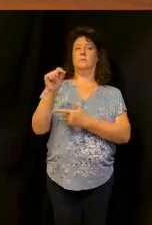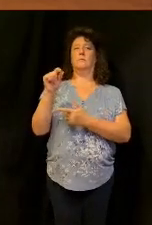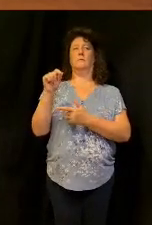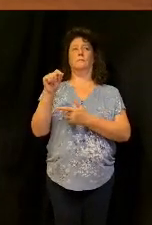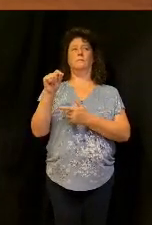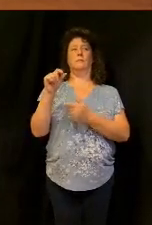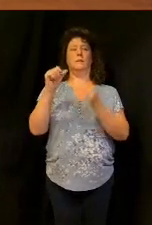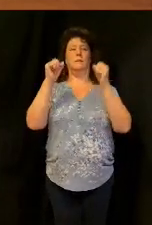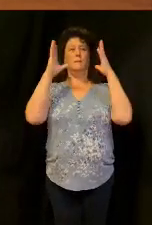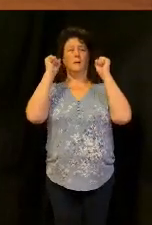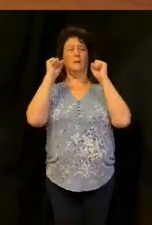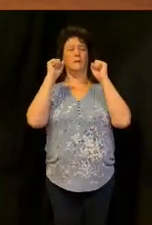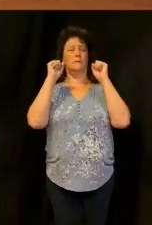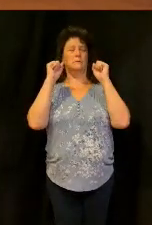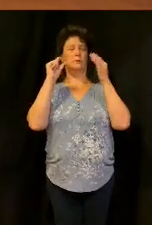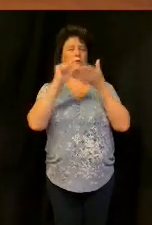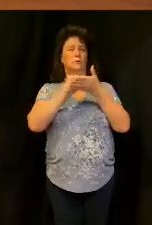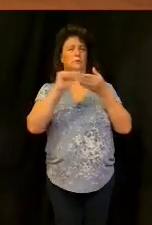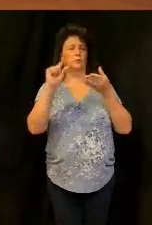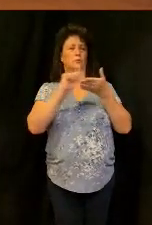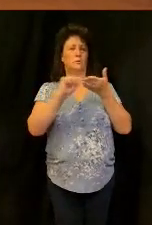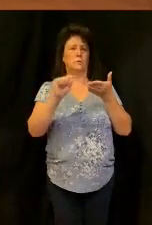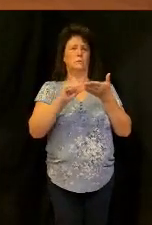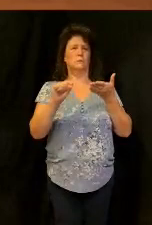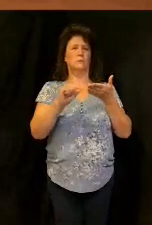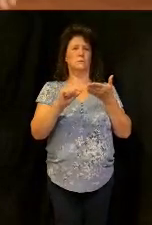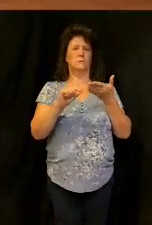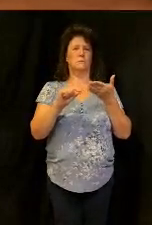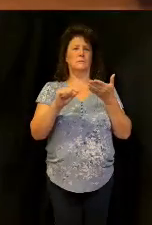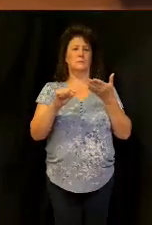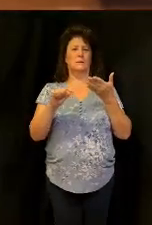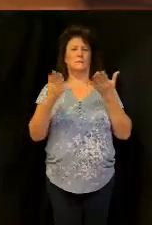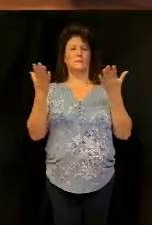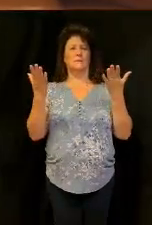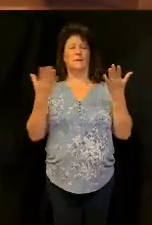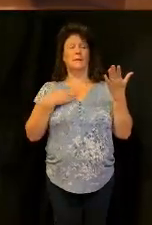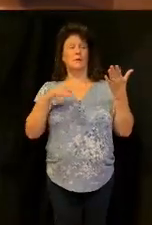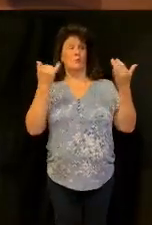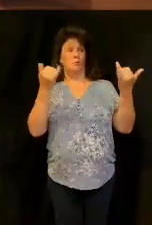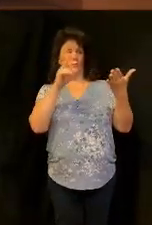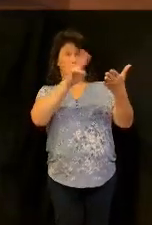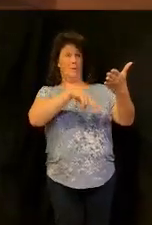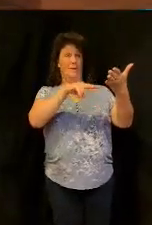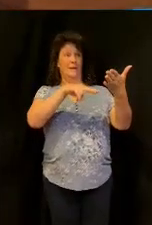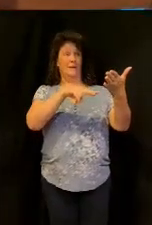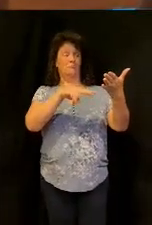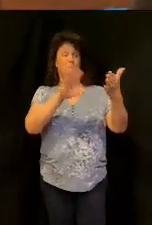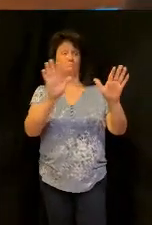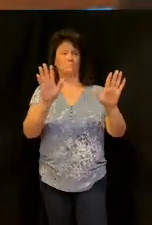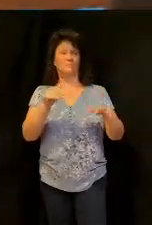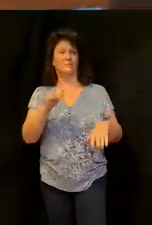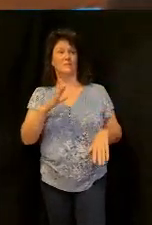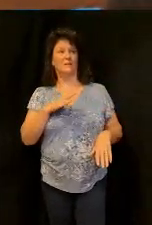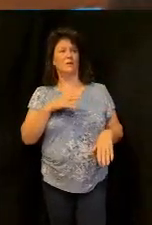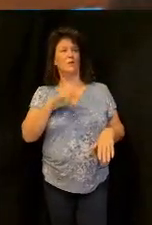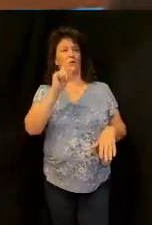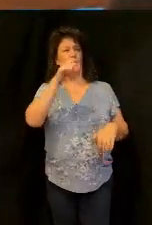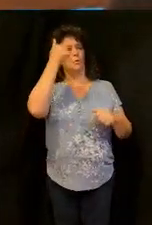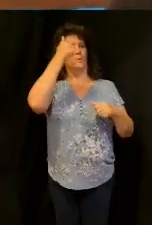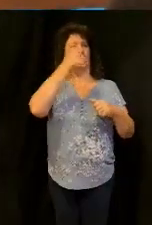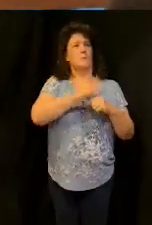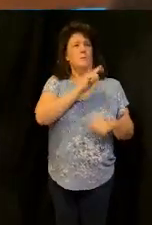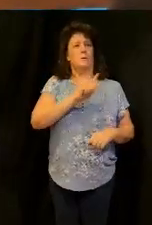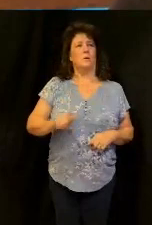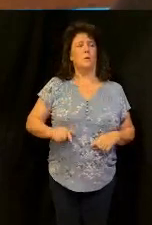it's amazing a set of scriptures might as just read it to you she put it up there she prompted me so I've got to read it now or if not I'll let her down and you shall remember